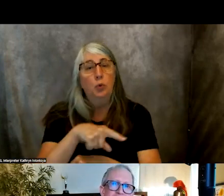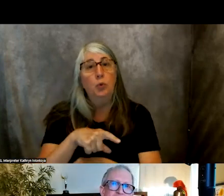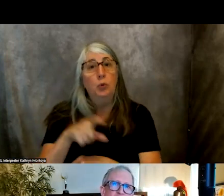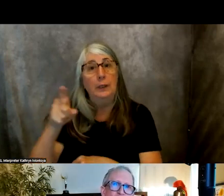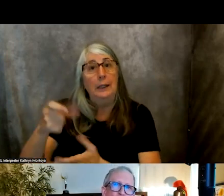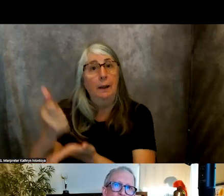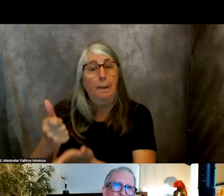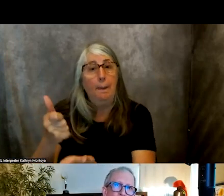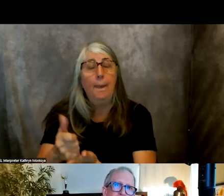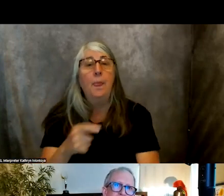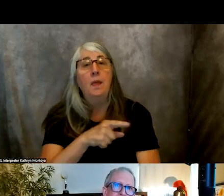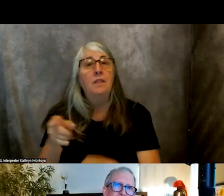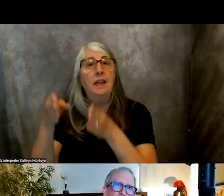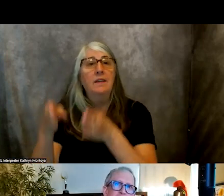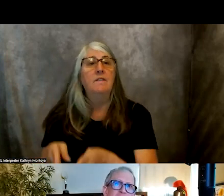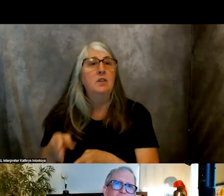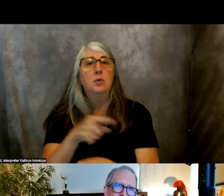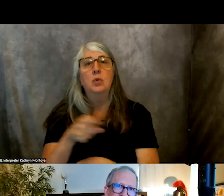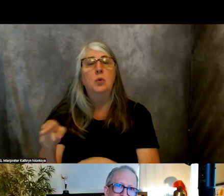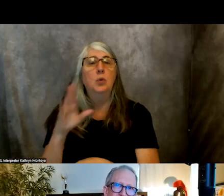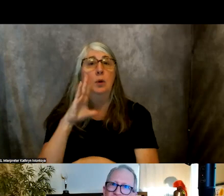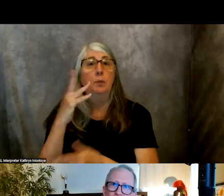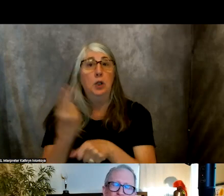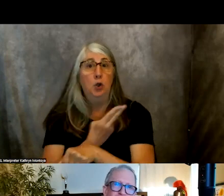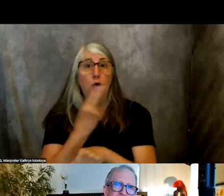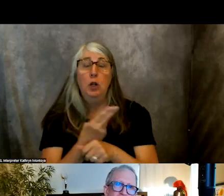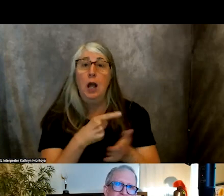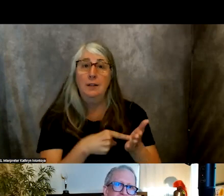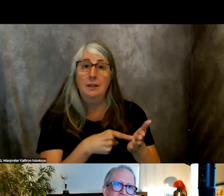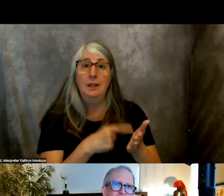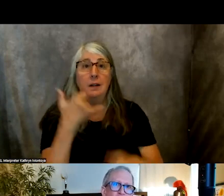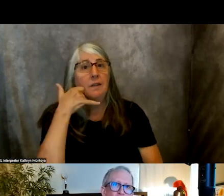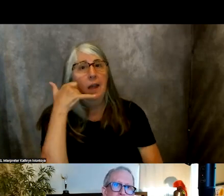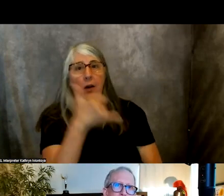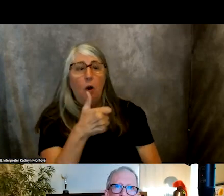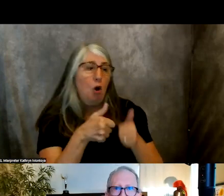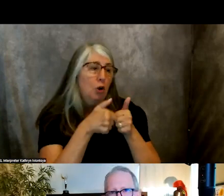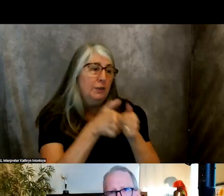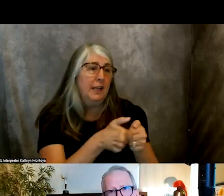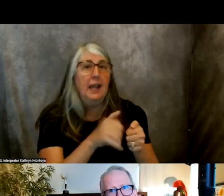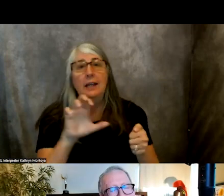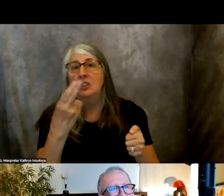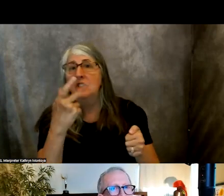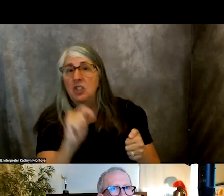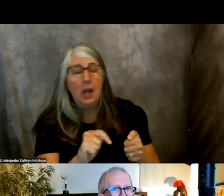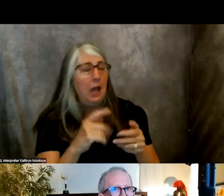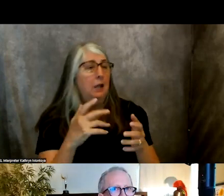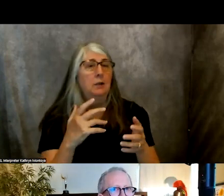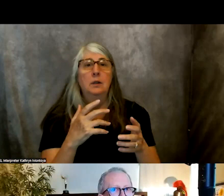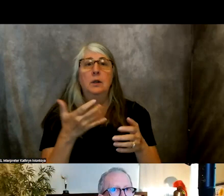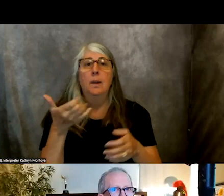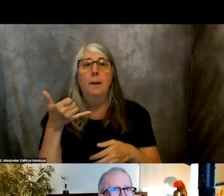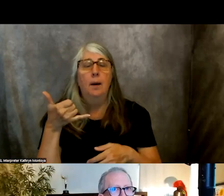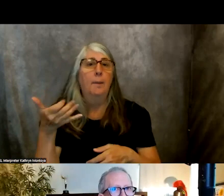the individual who is going to be utilizing that call, text, chat, or mobile crisis or crisis